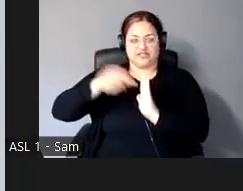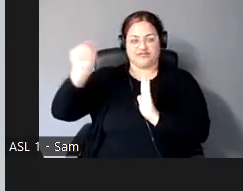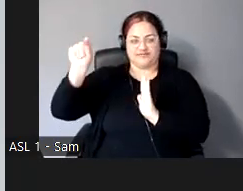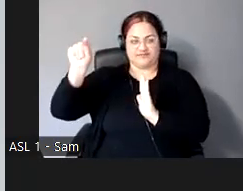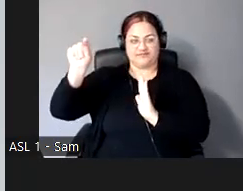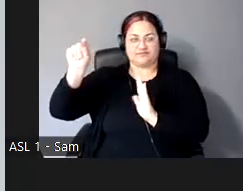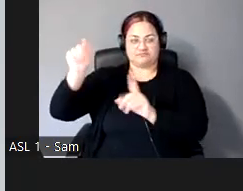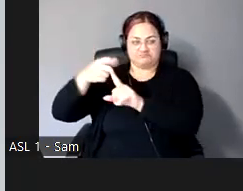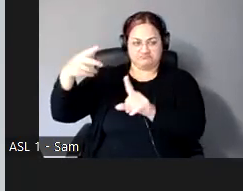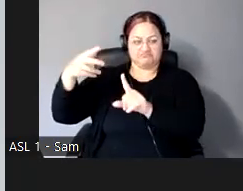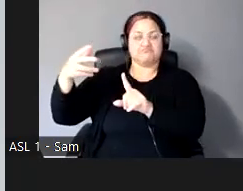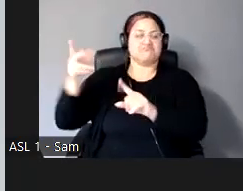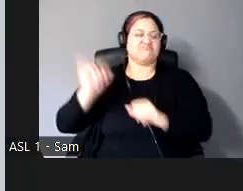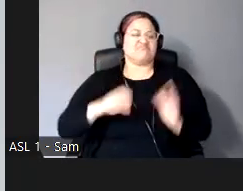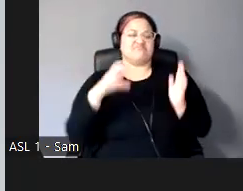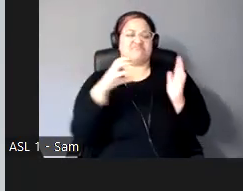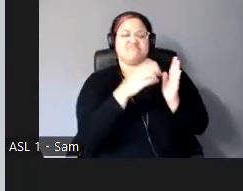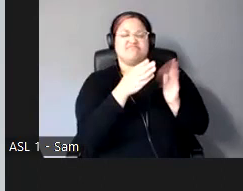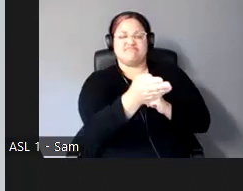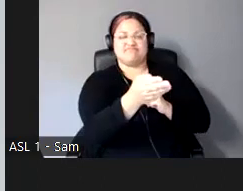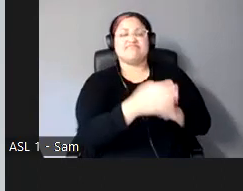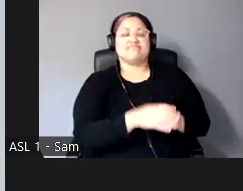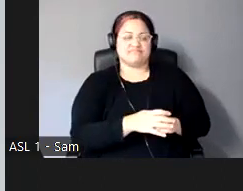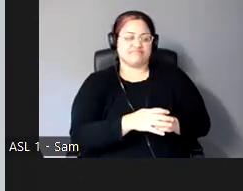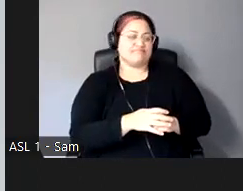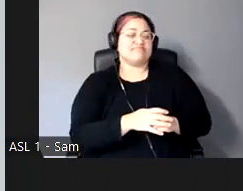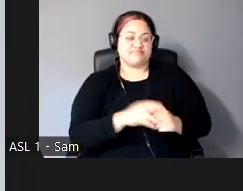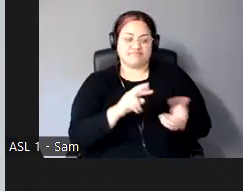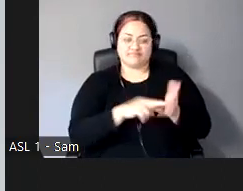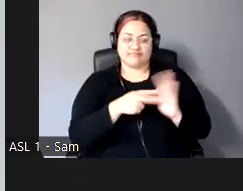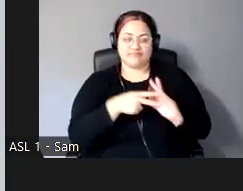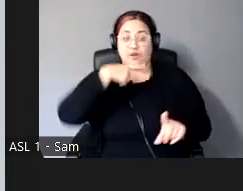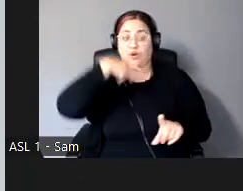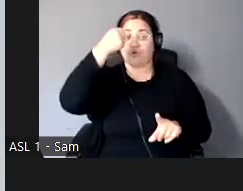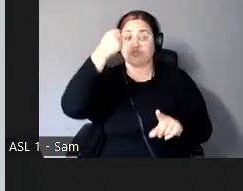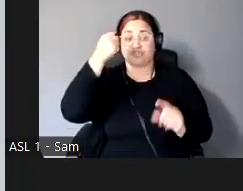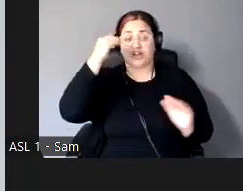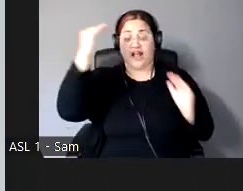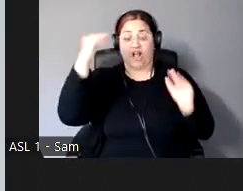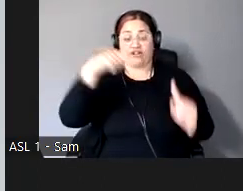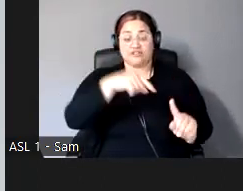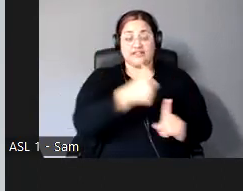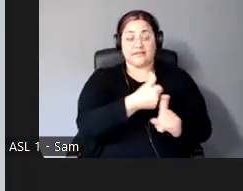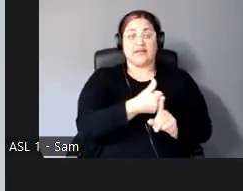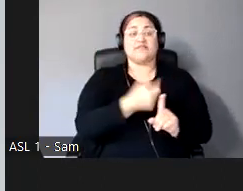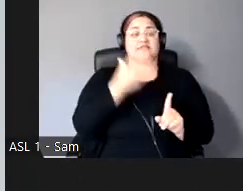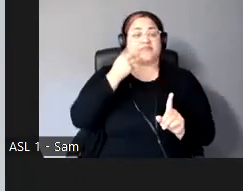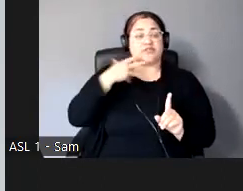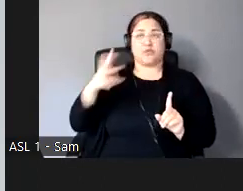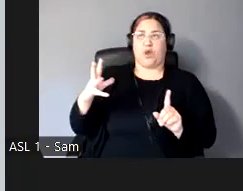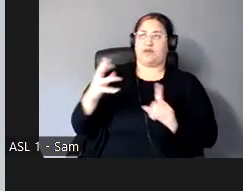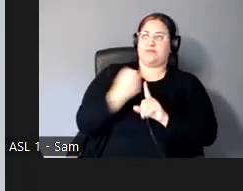harm or distress to an older adult. And as I always stress, that it's important to know that there's